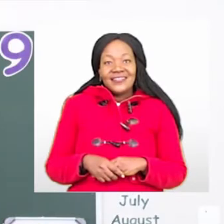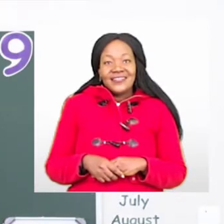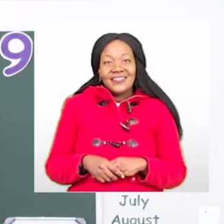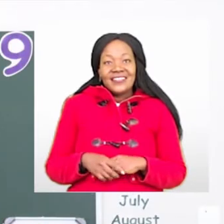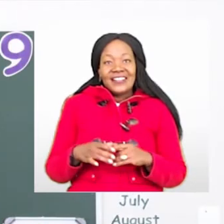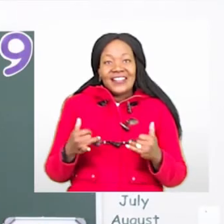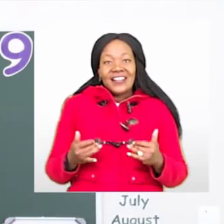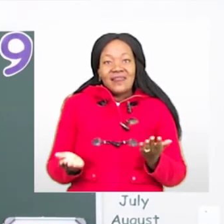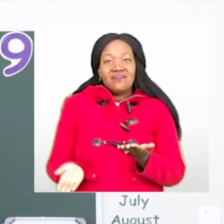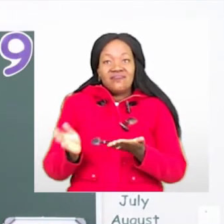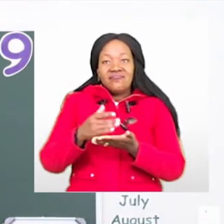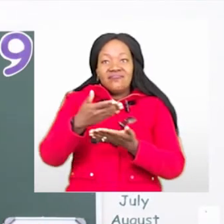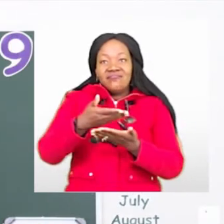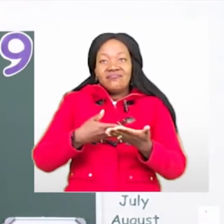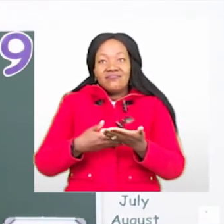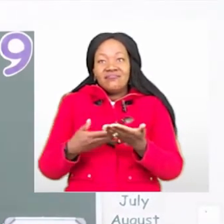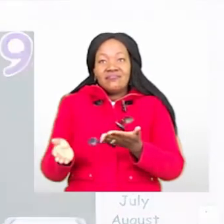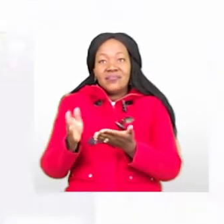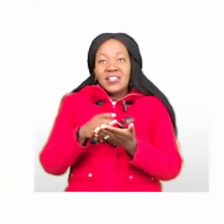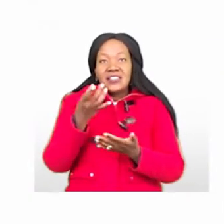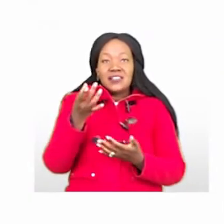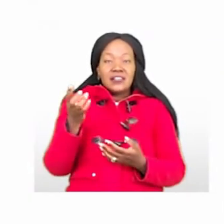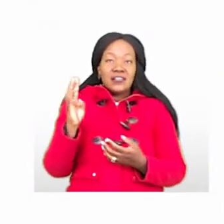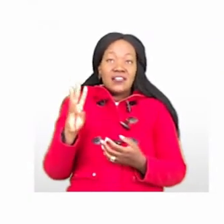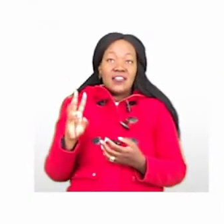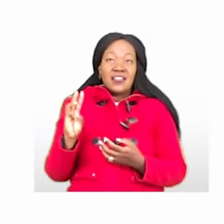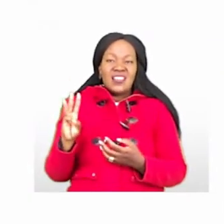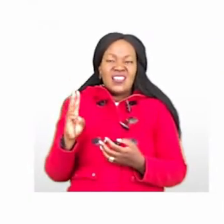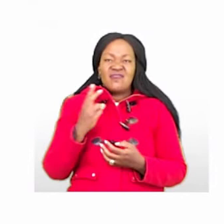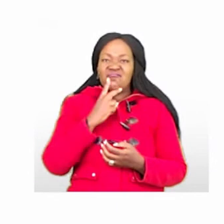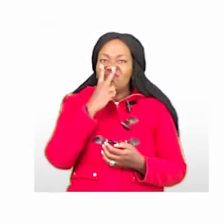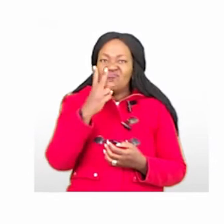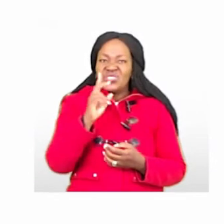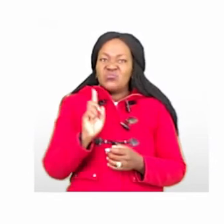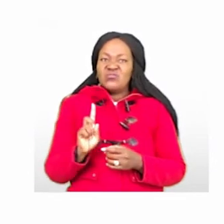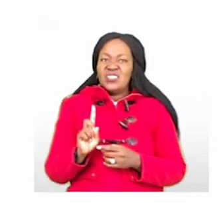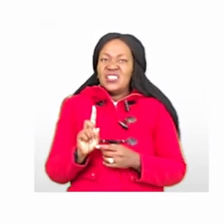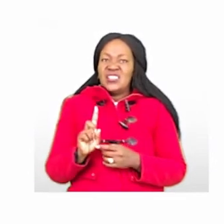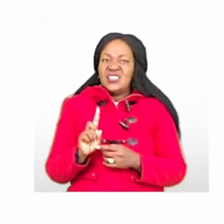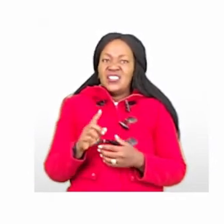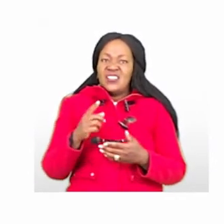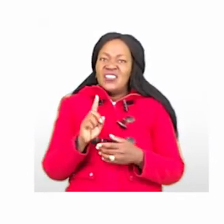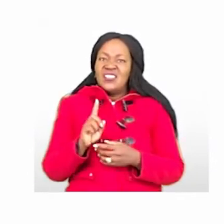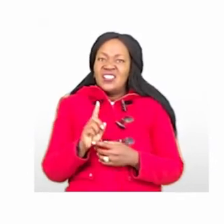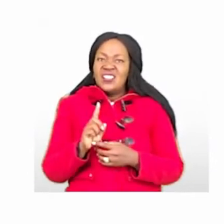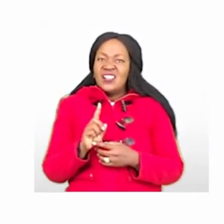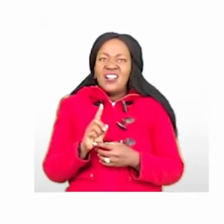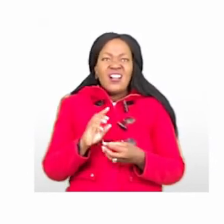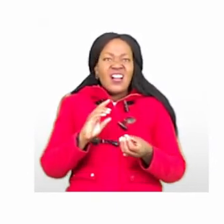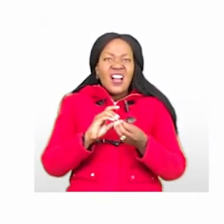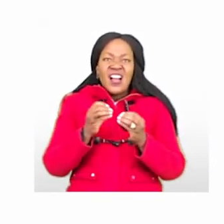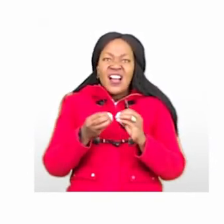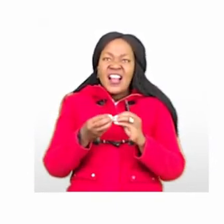Now let's turn to page 3. What do we see on page 3? There is